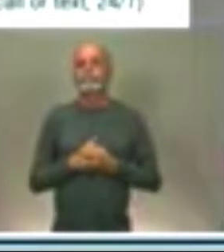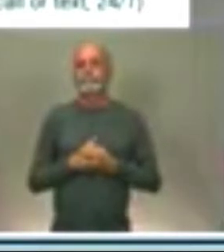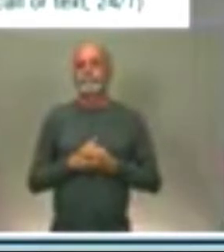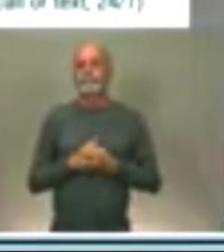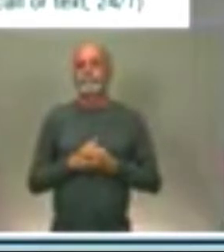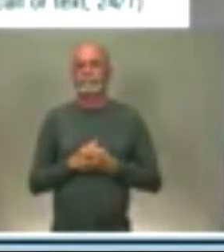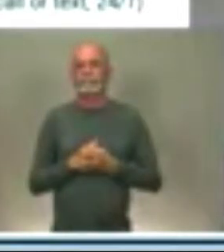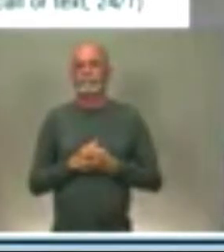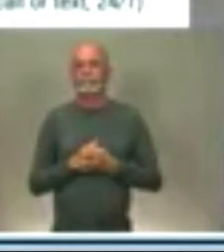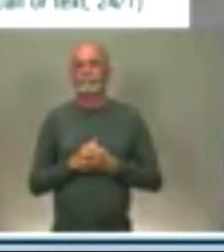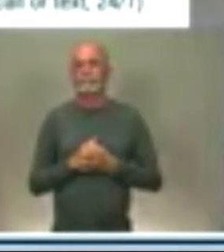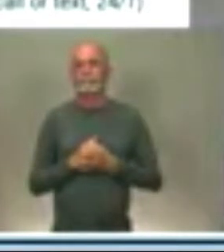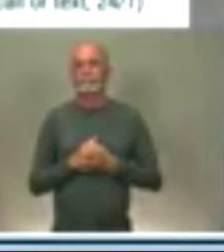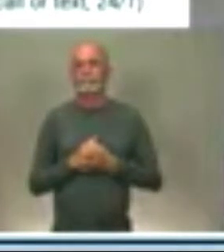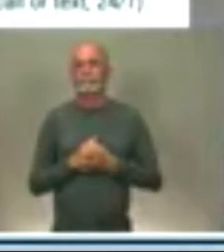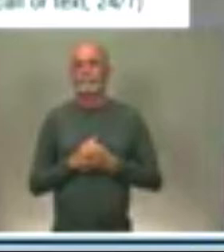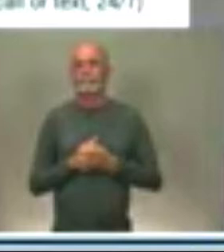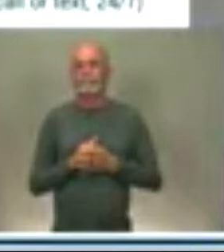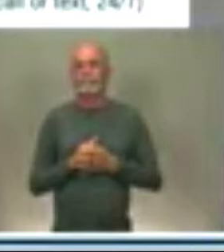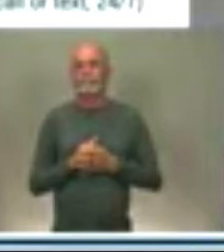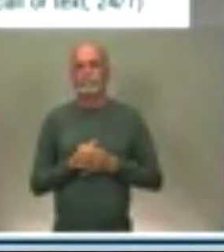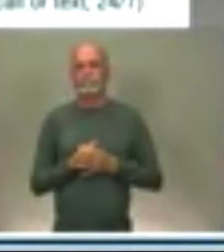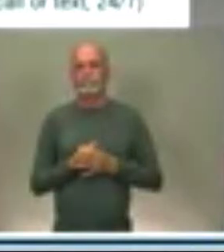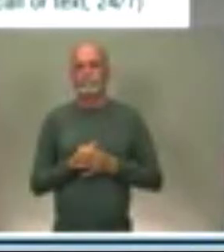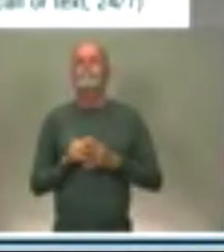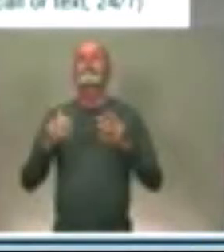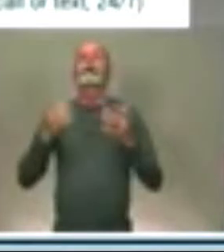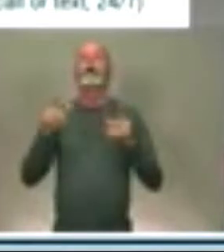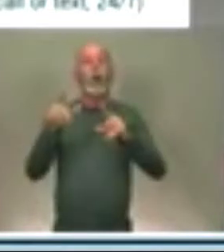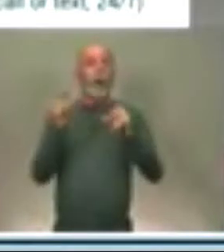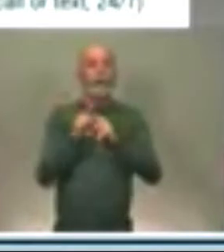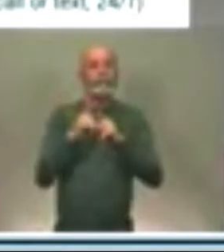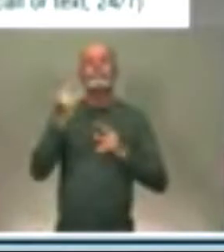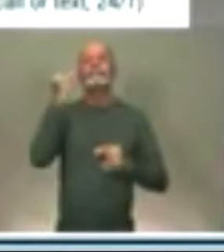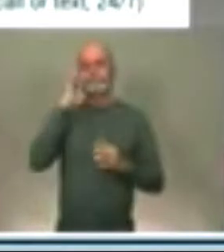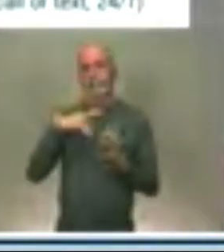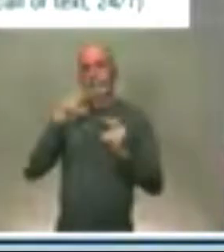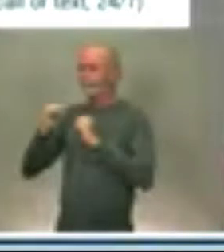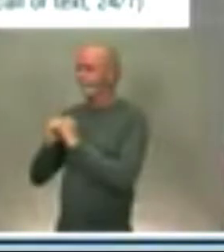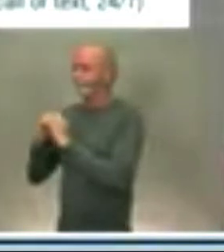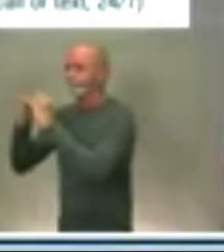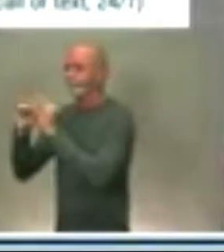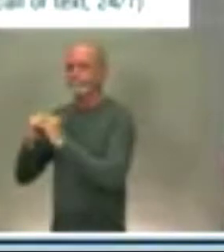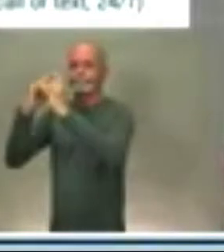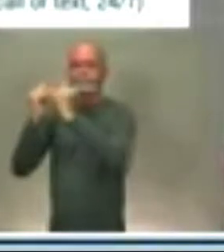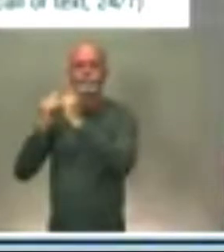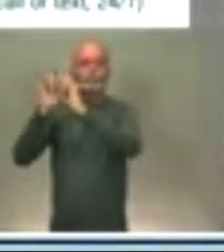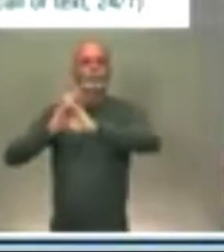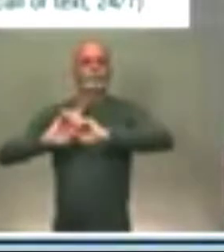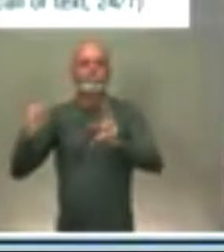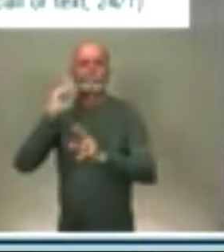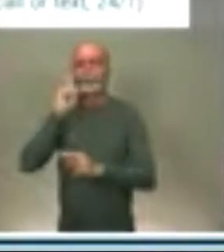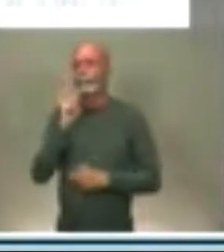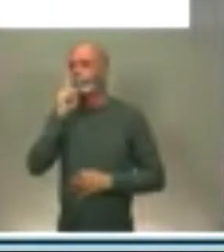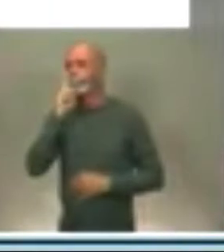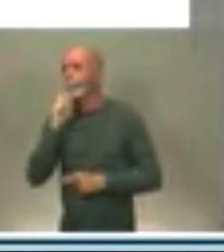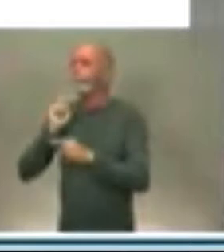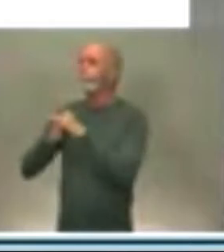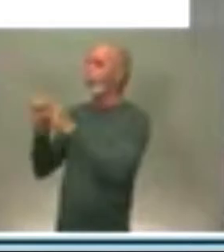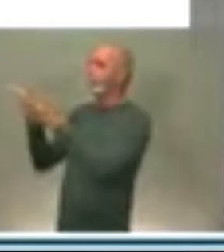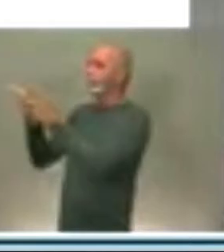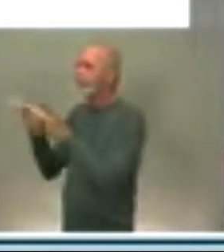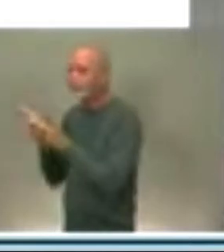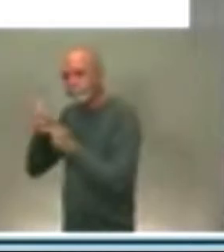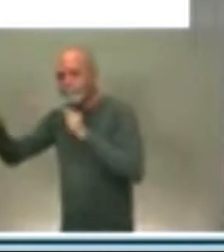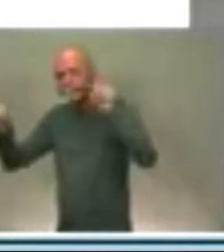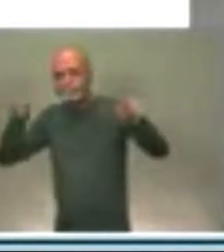And we will also continue to use rapid testing for screening and surveillance at workplaces throughout the province. But